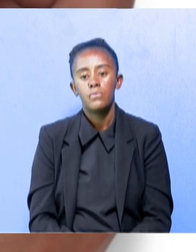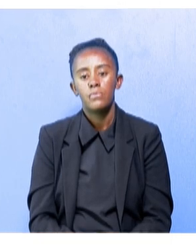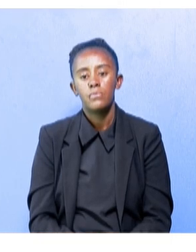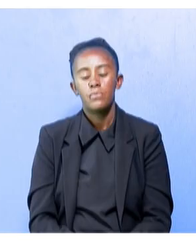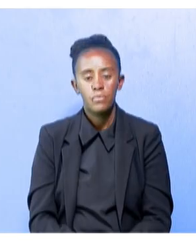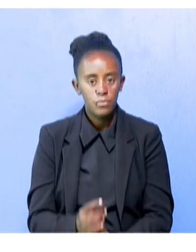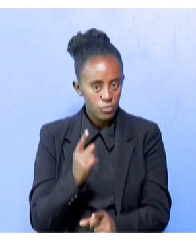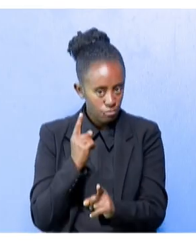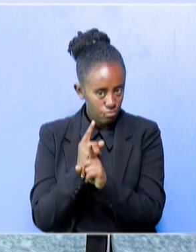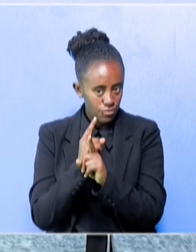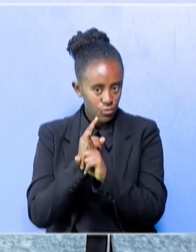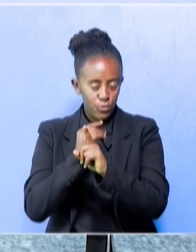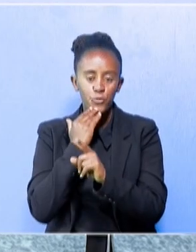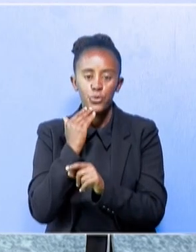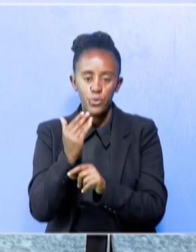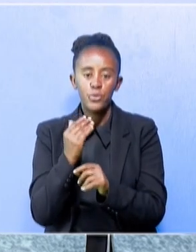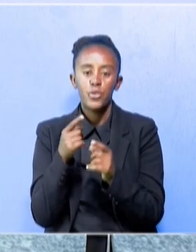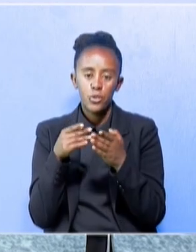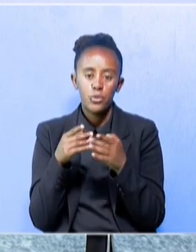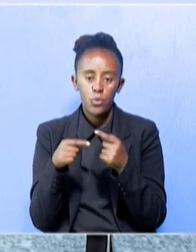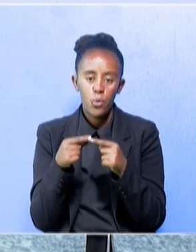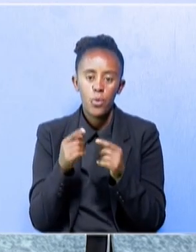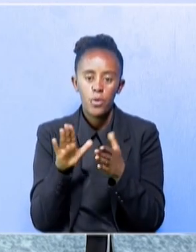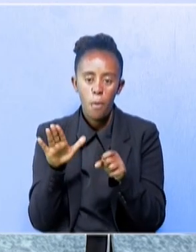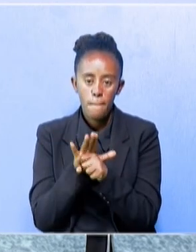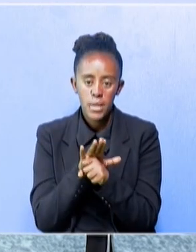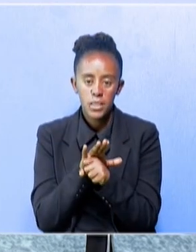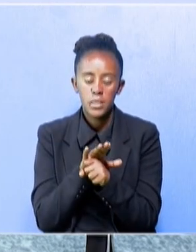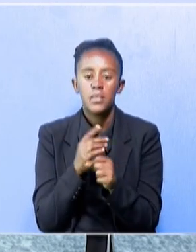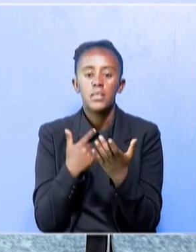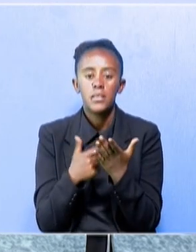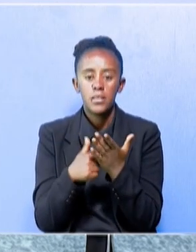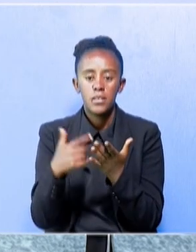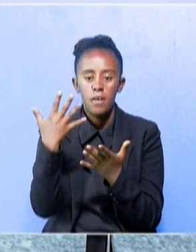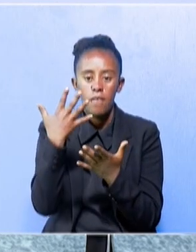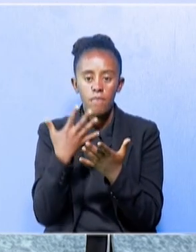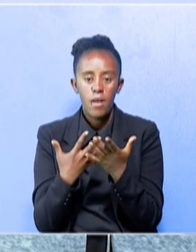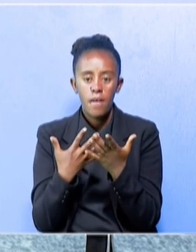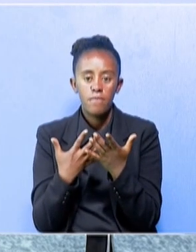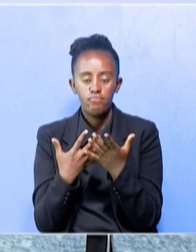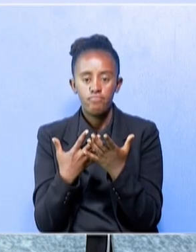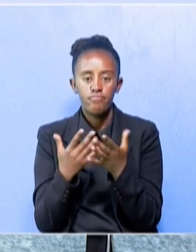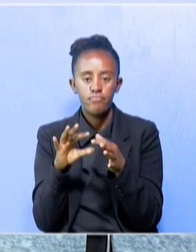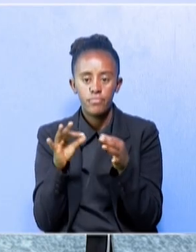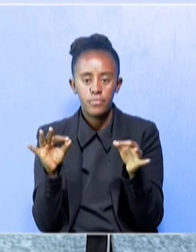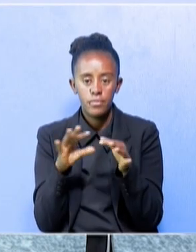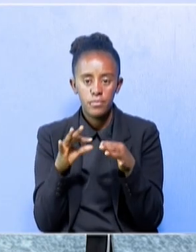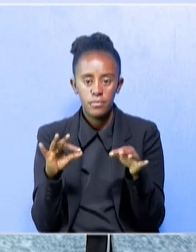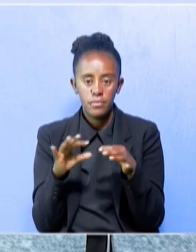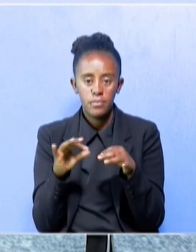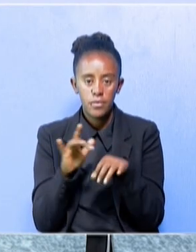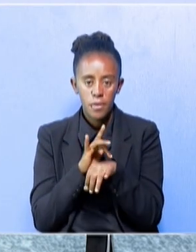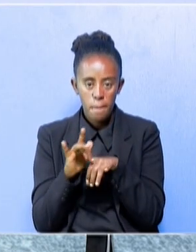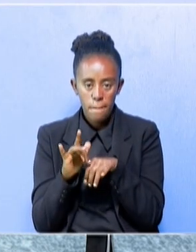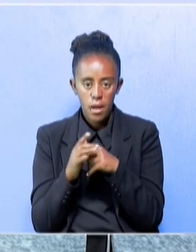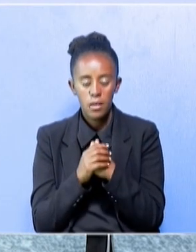All right. Good. Let's go and complete these 5 sentences. Blank